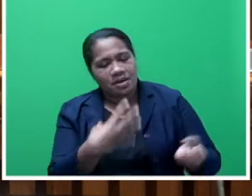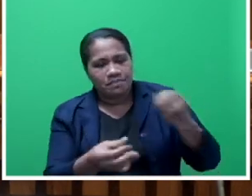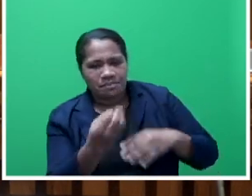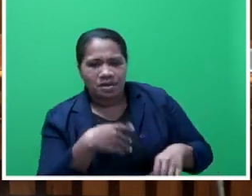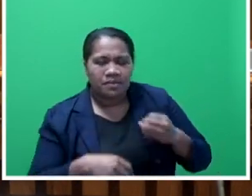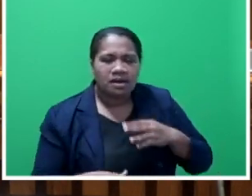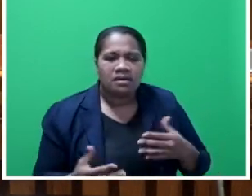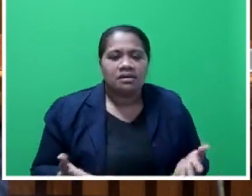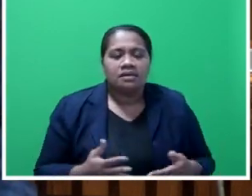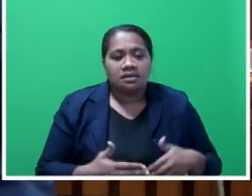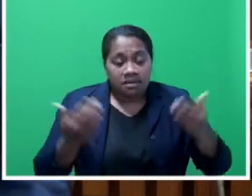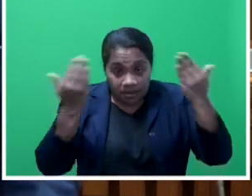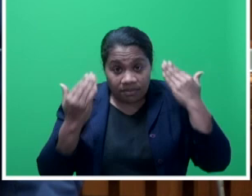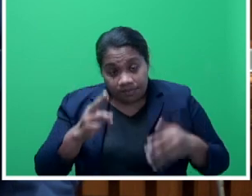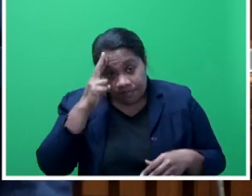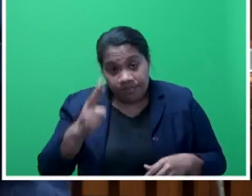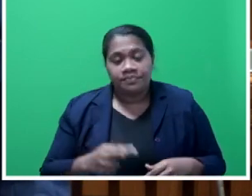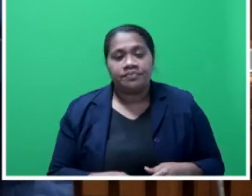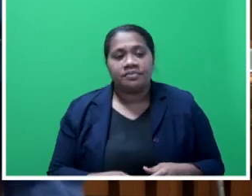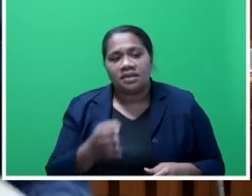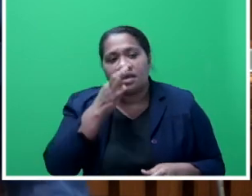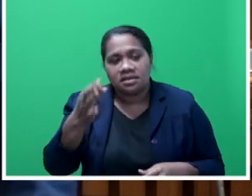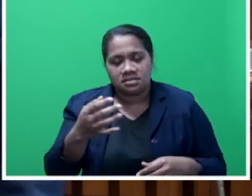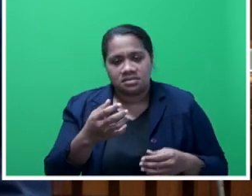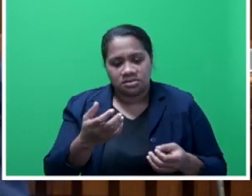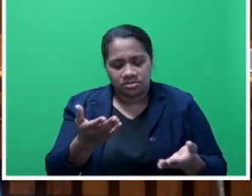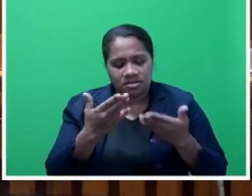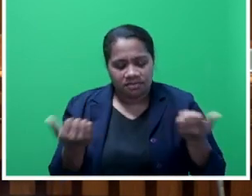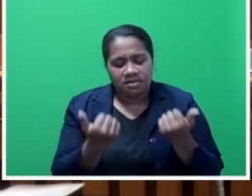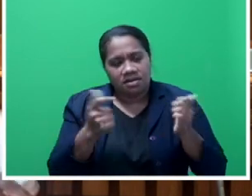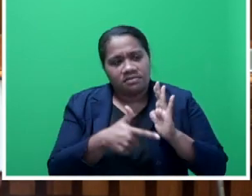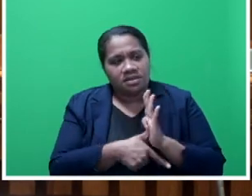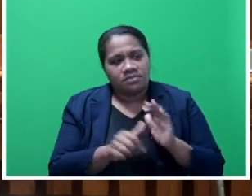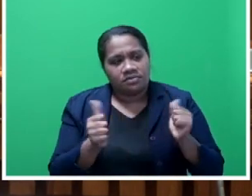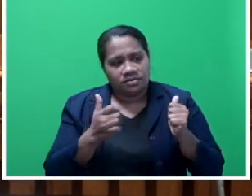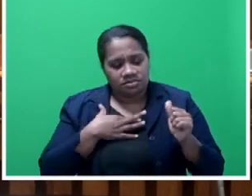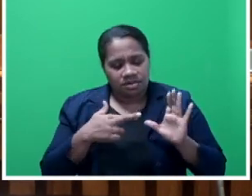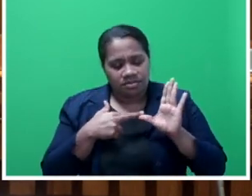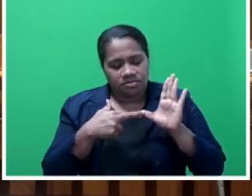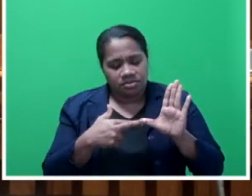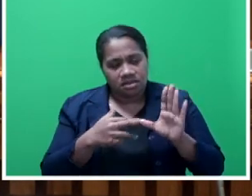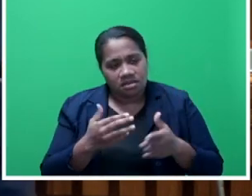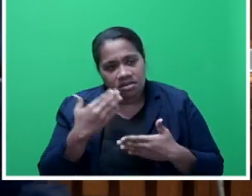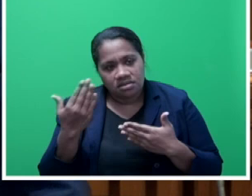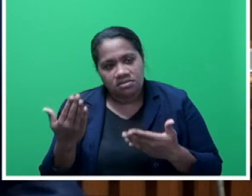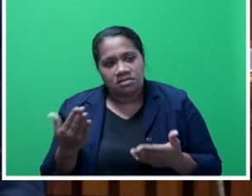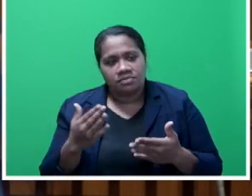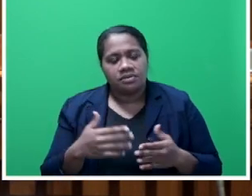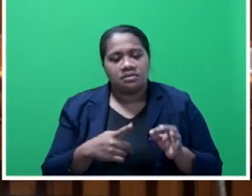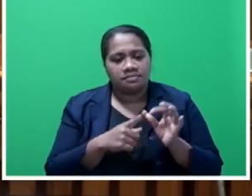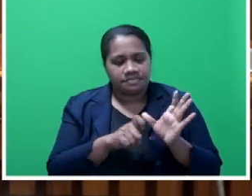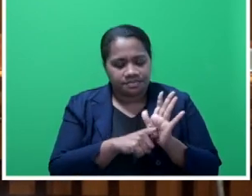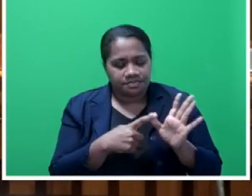approach. Mr. Speaker, I urge that I be given enough time to complete my response as Honorable Prasad was actually given. Mr. Speaker,